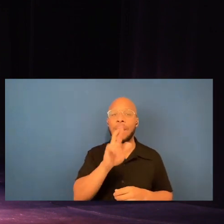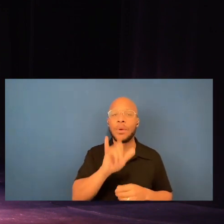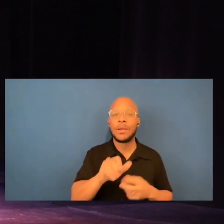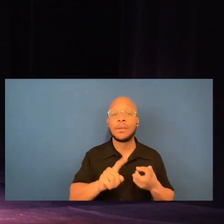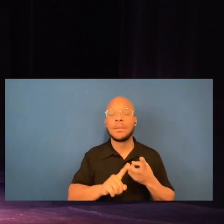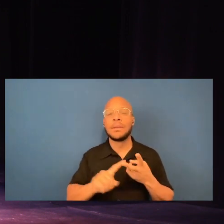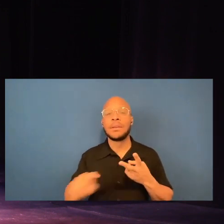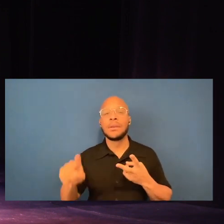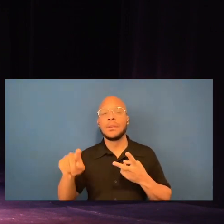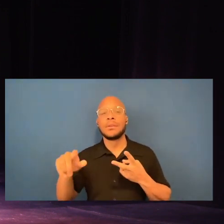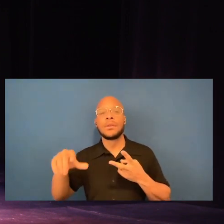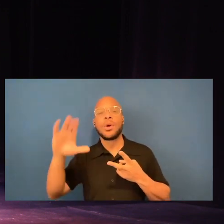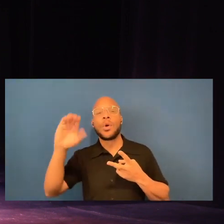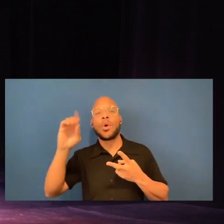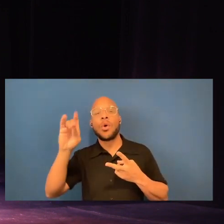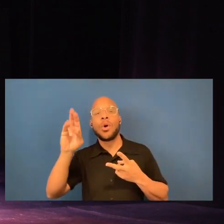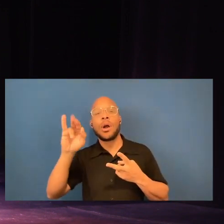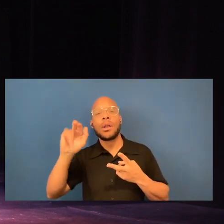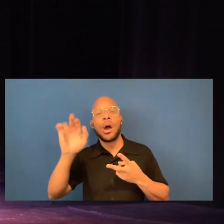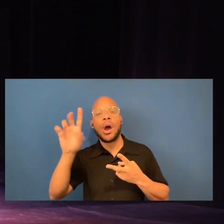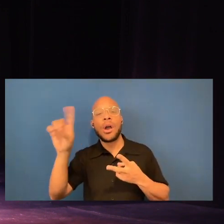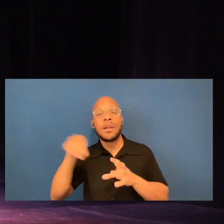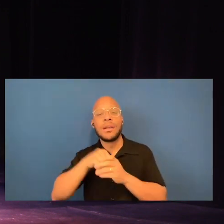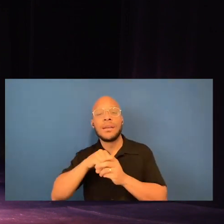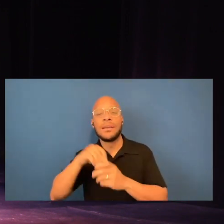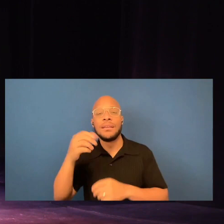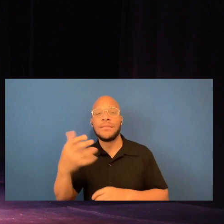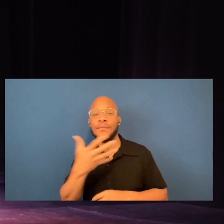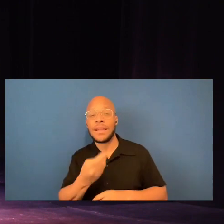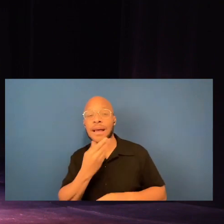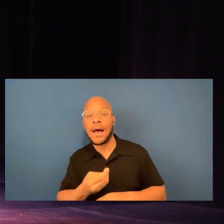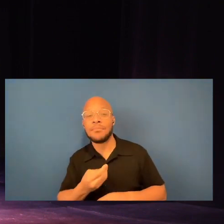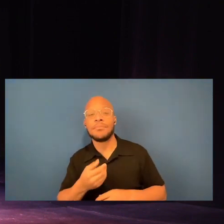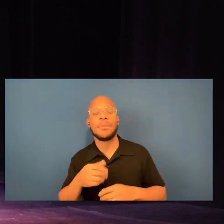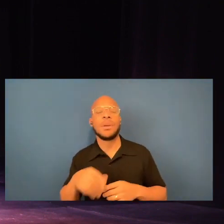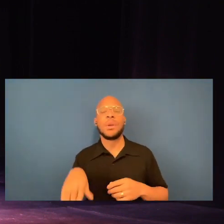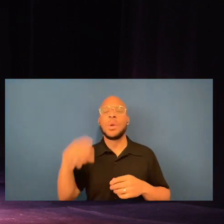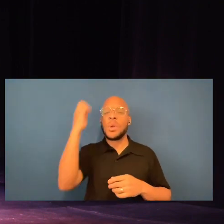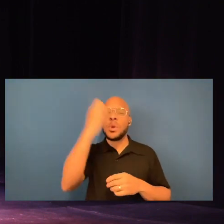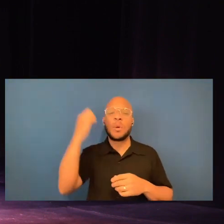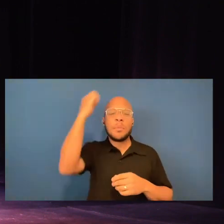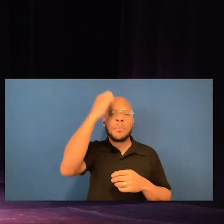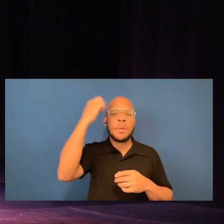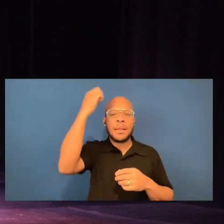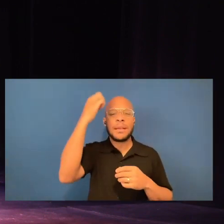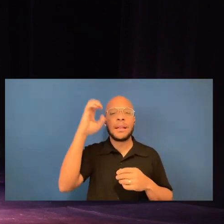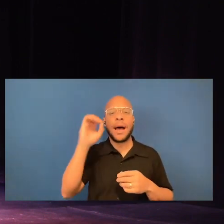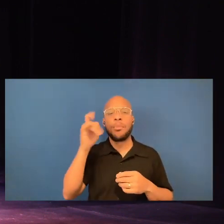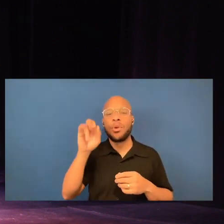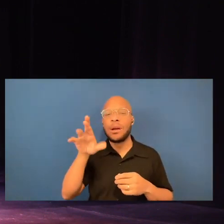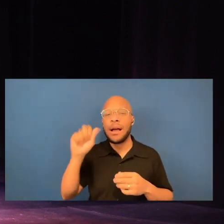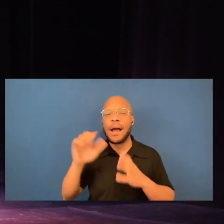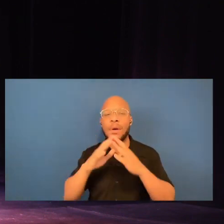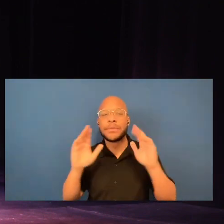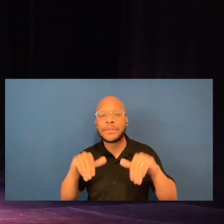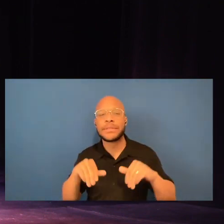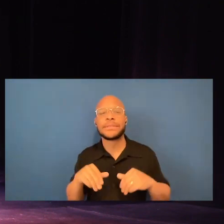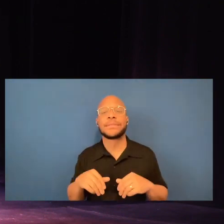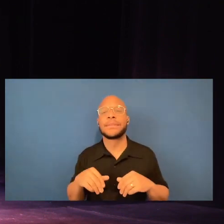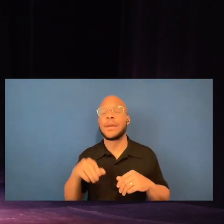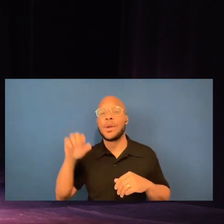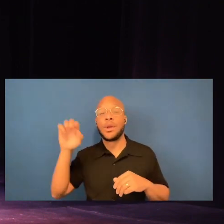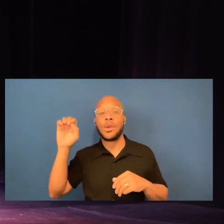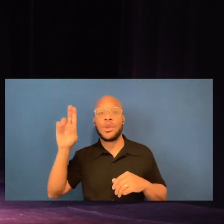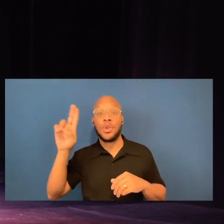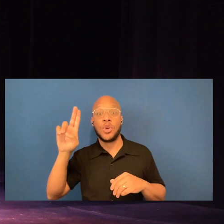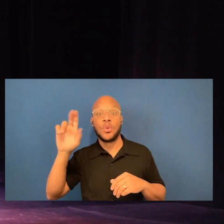opera houses, to US public housing, to rural auditoriums in the United Arab Emirates. You are doing the work,